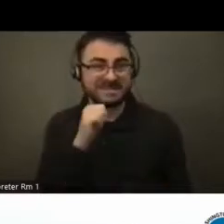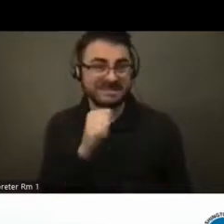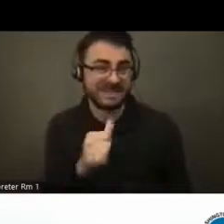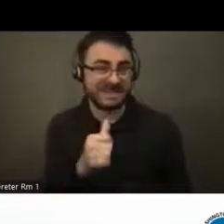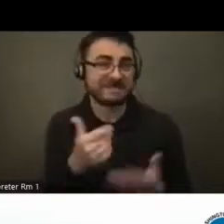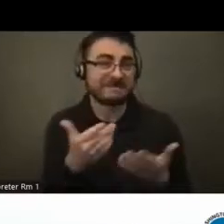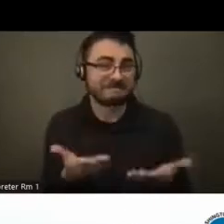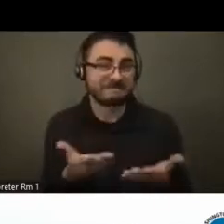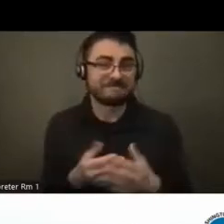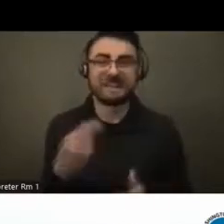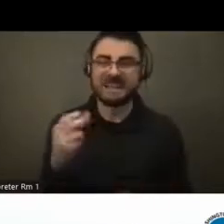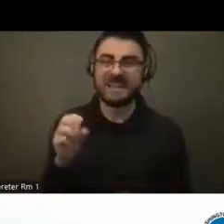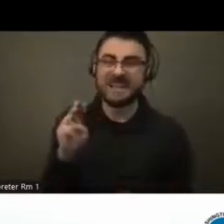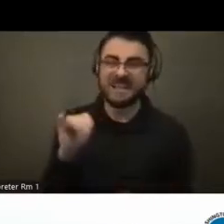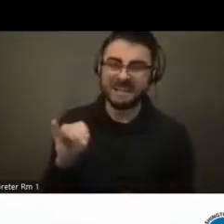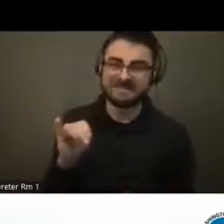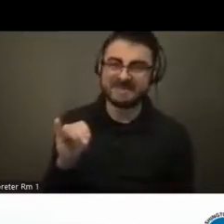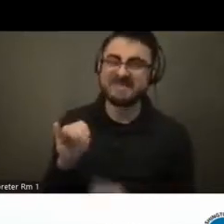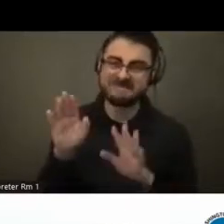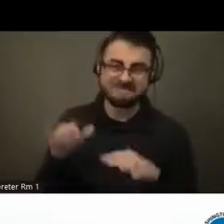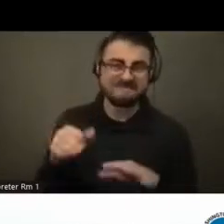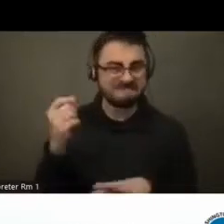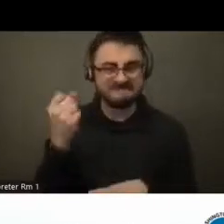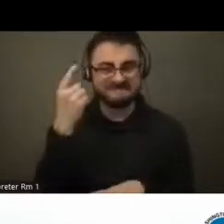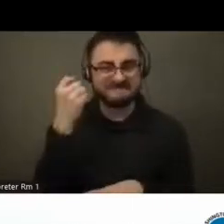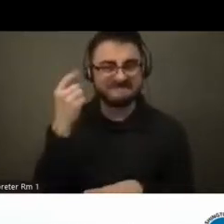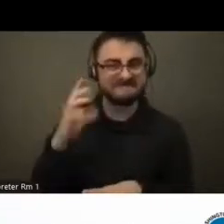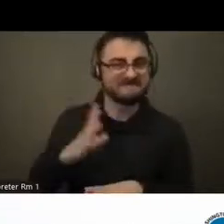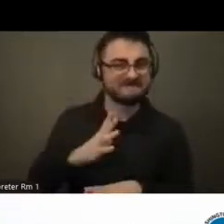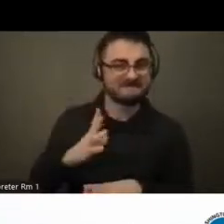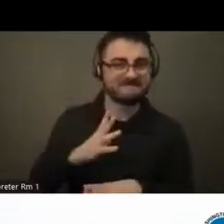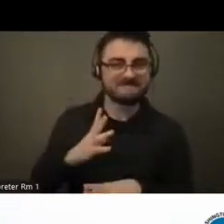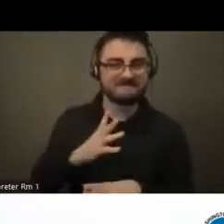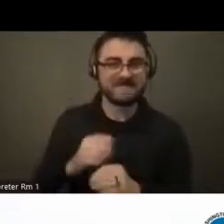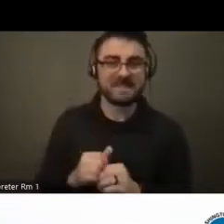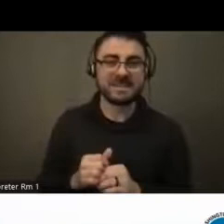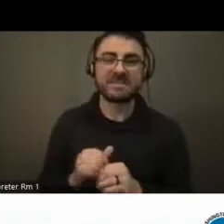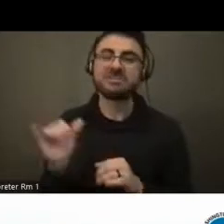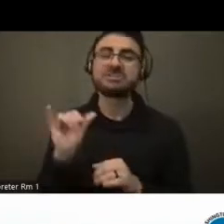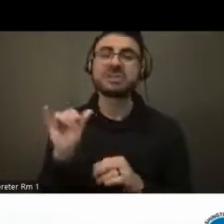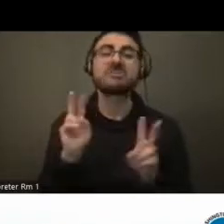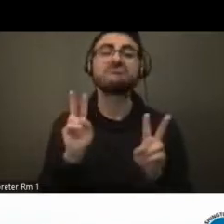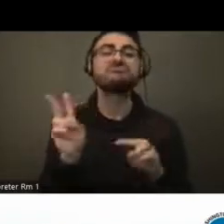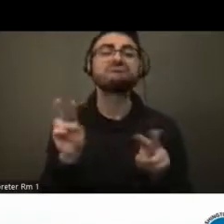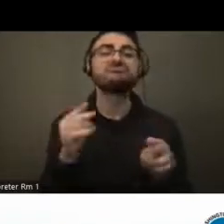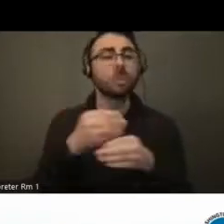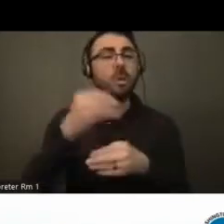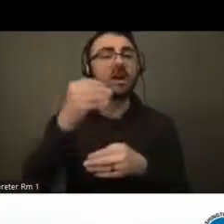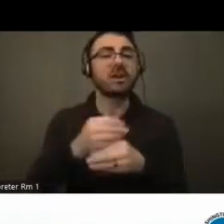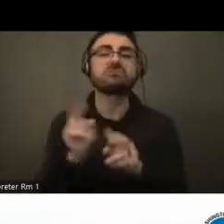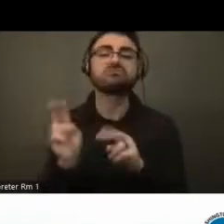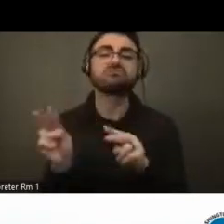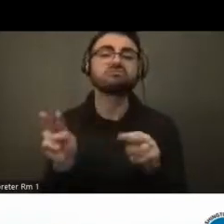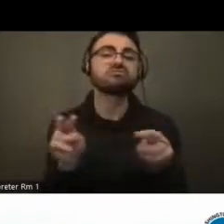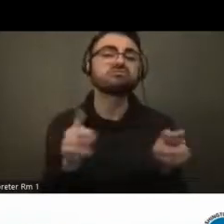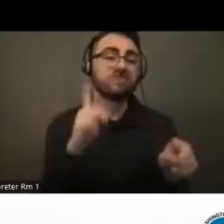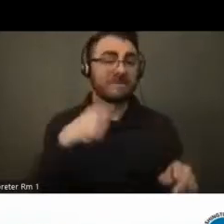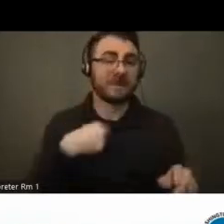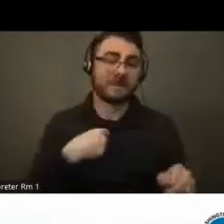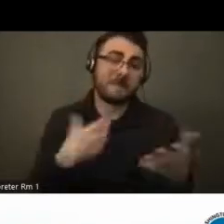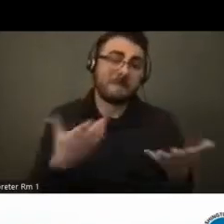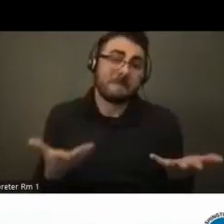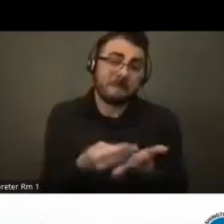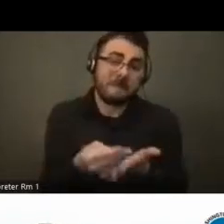Me too, Chair Harrington. It's just, it's like window shopping for me. Yeah, no, I understand